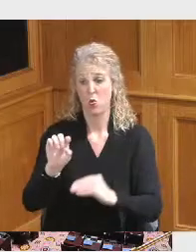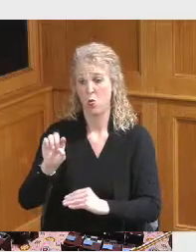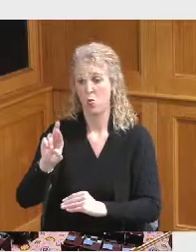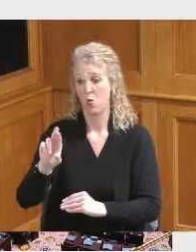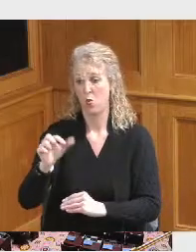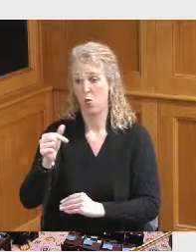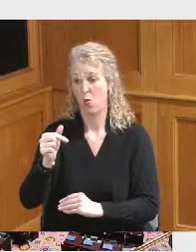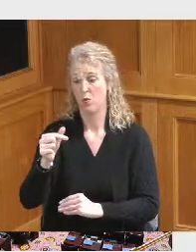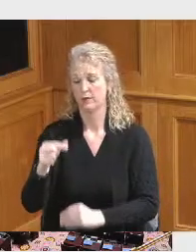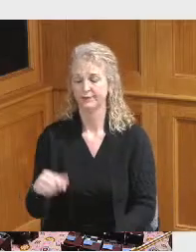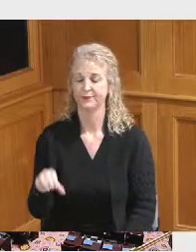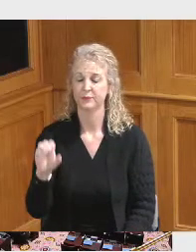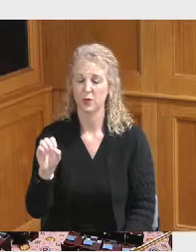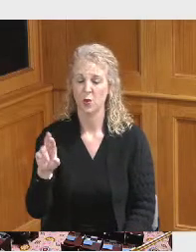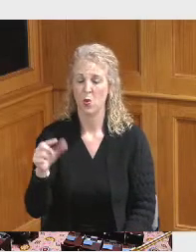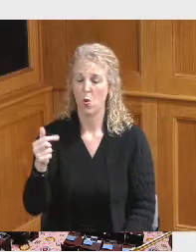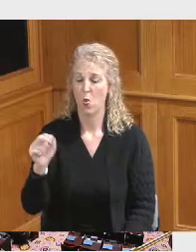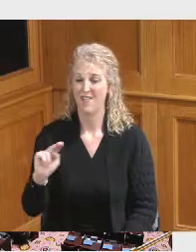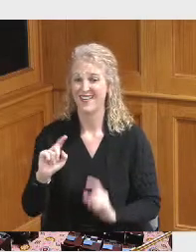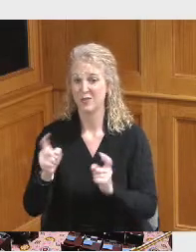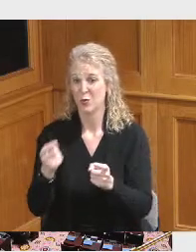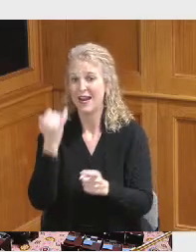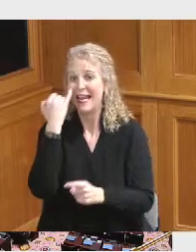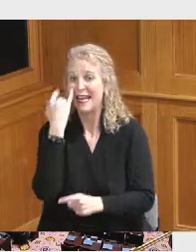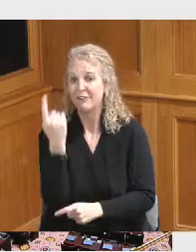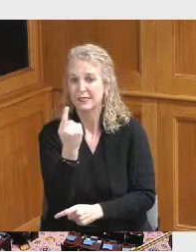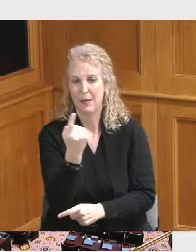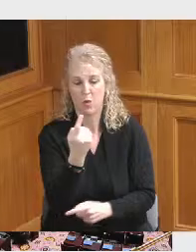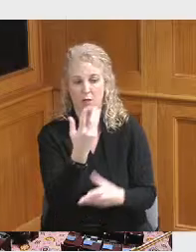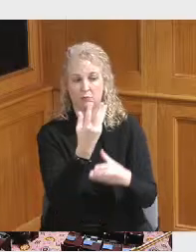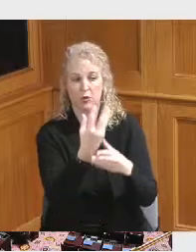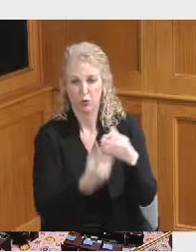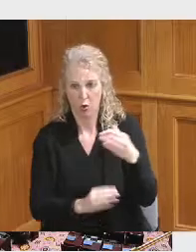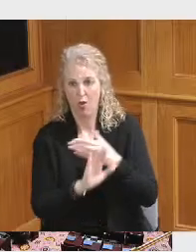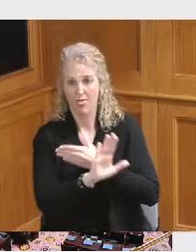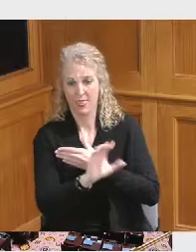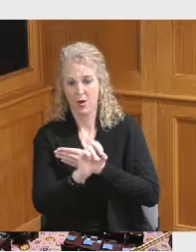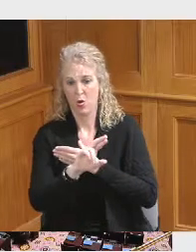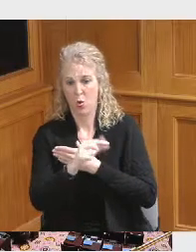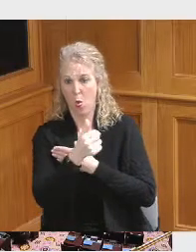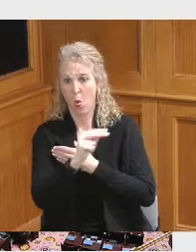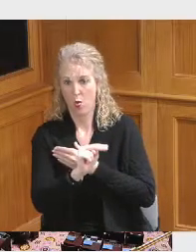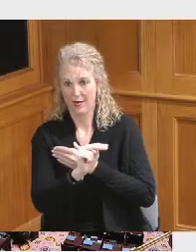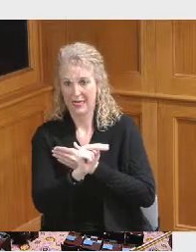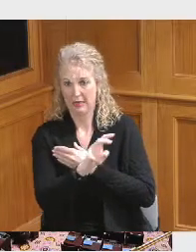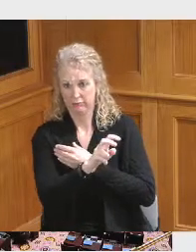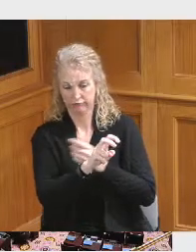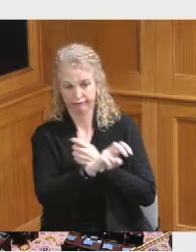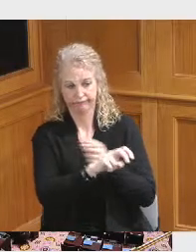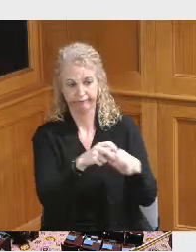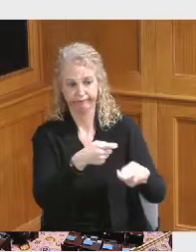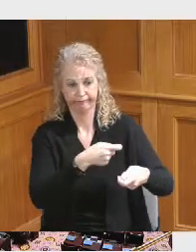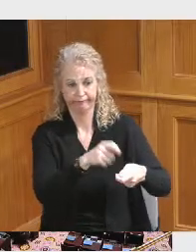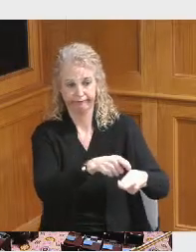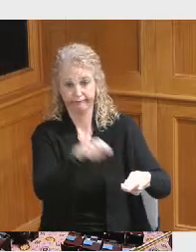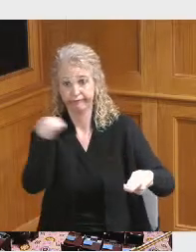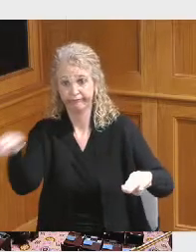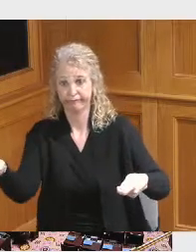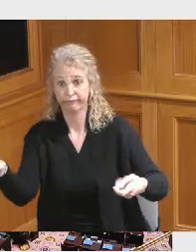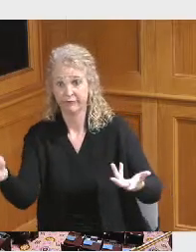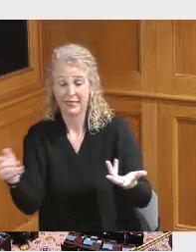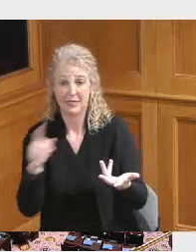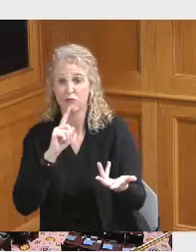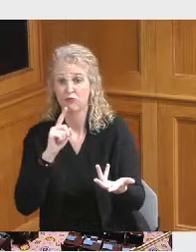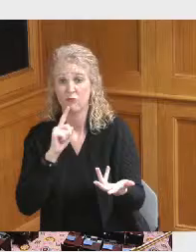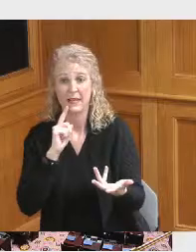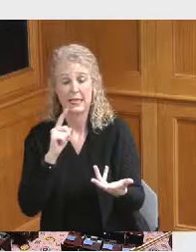side. And that Flex ICU has helped us open that donor care unit and in the partnership that we have with Network